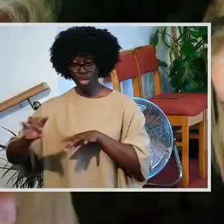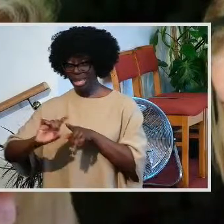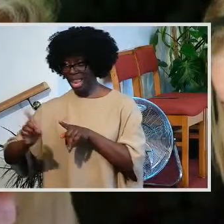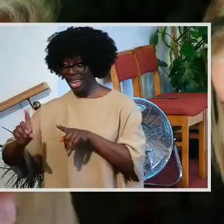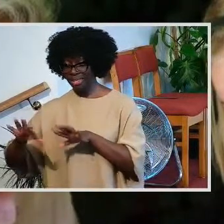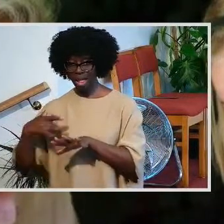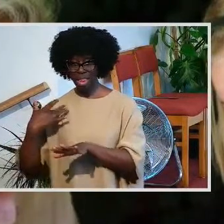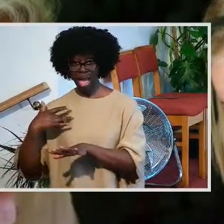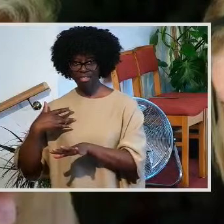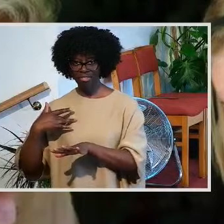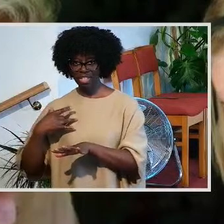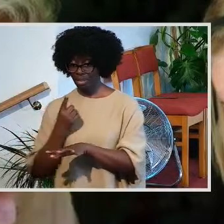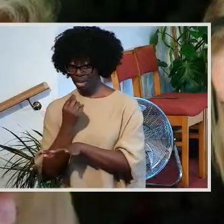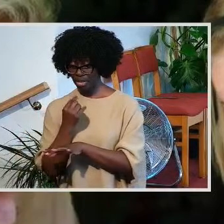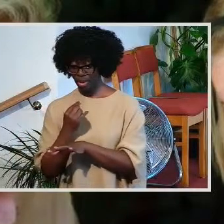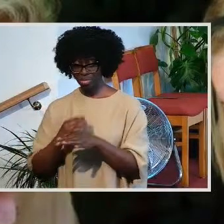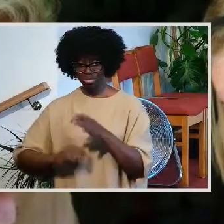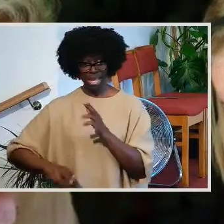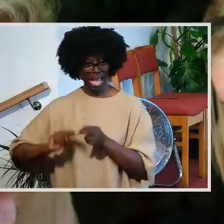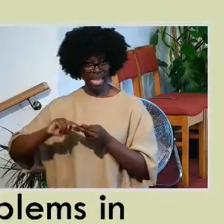increased chance of having dementia.